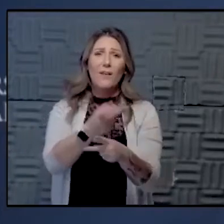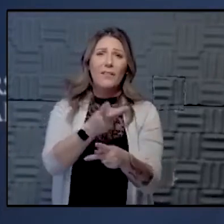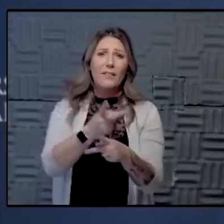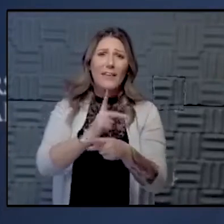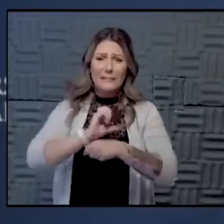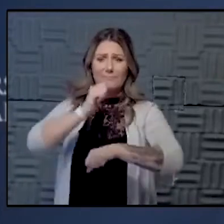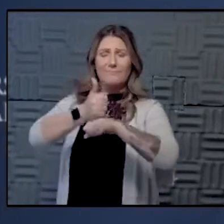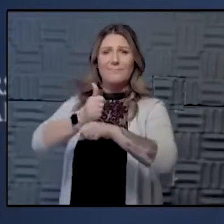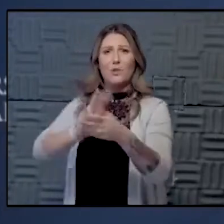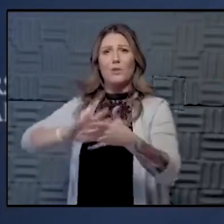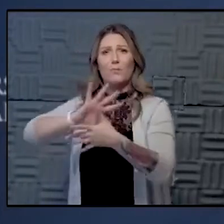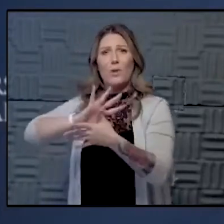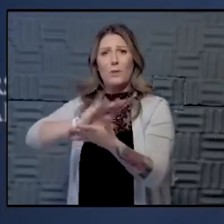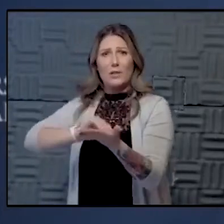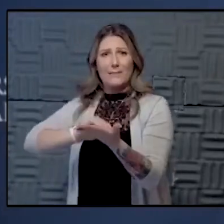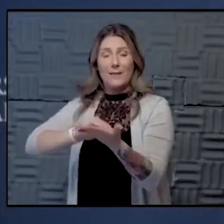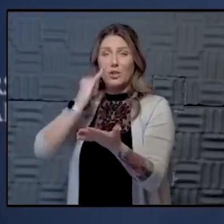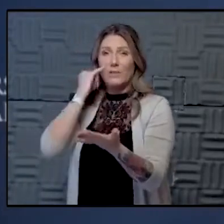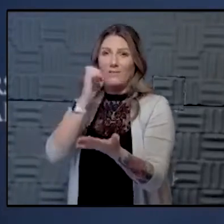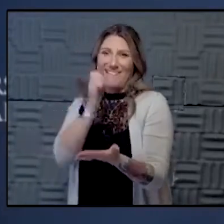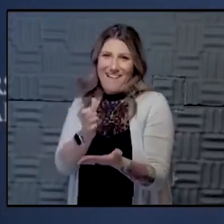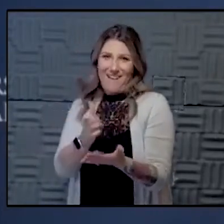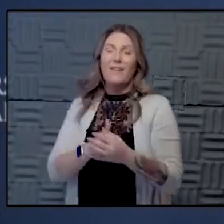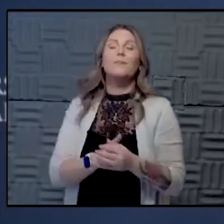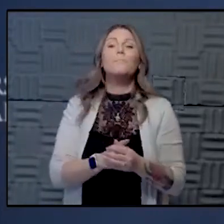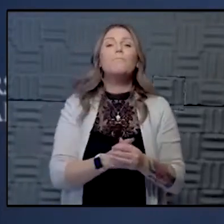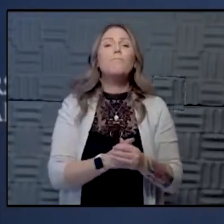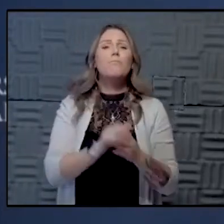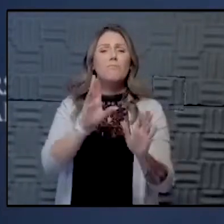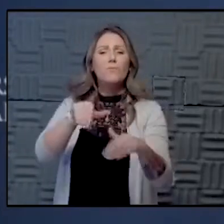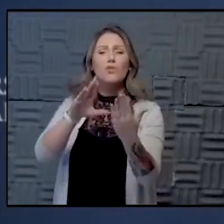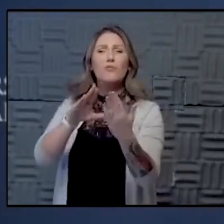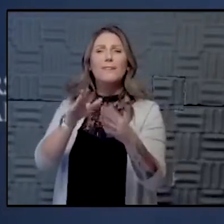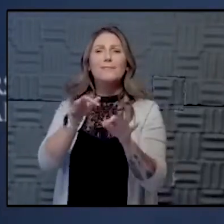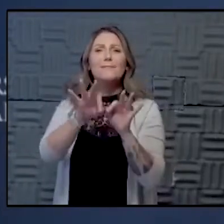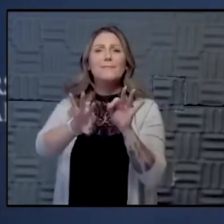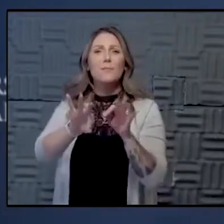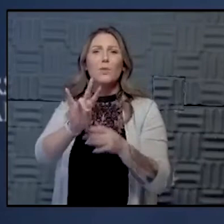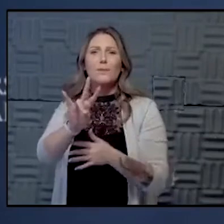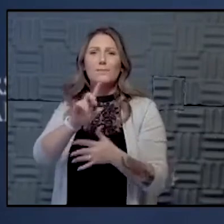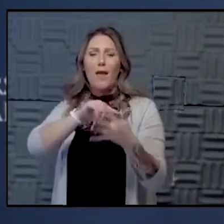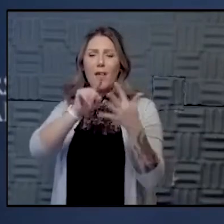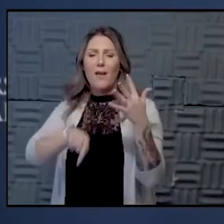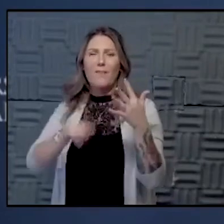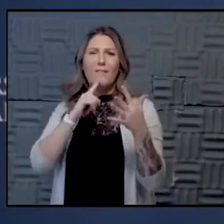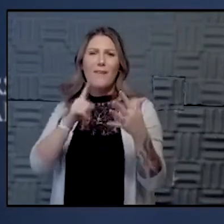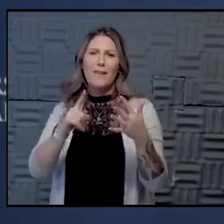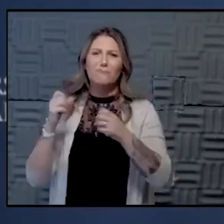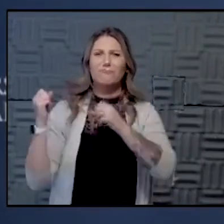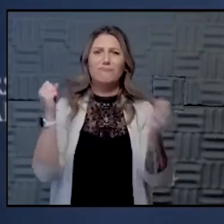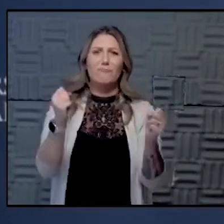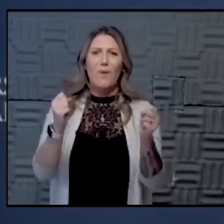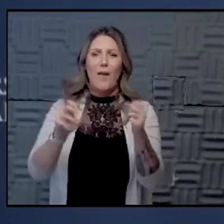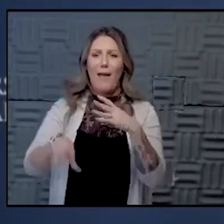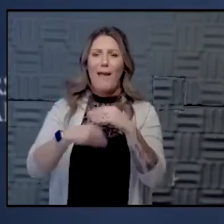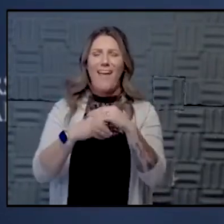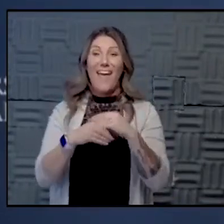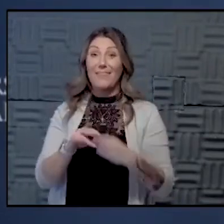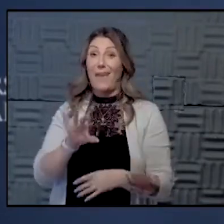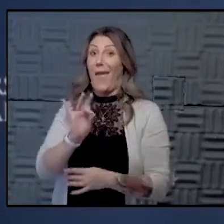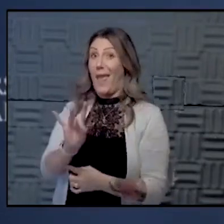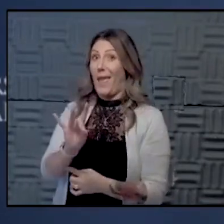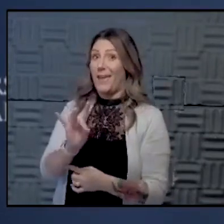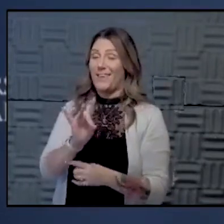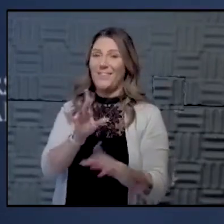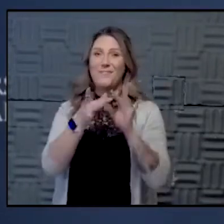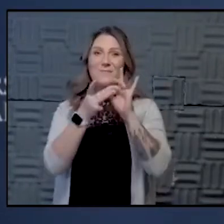Establish with the primary provider if you haven't already. Address those simple 7. And you know what? Hey, I'll be so bold to add 8th as it relates to our